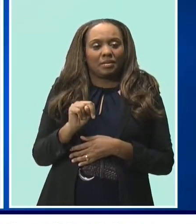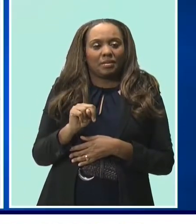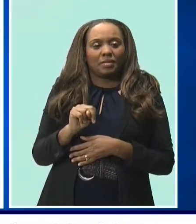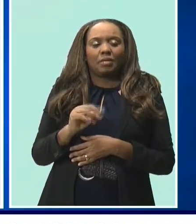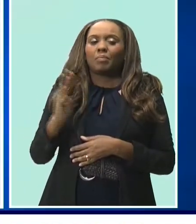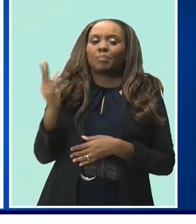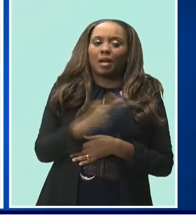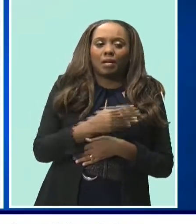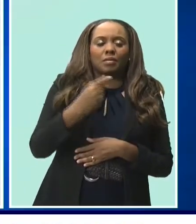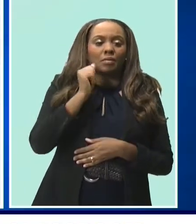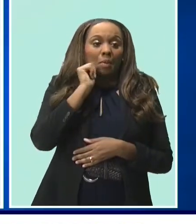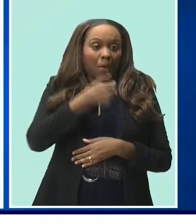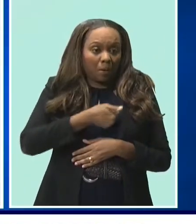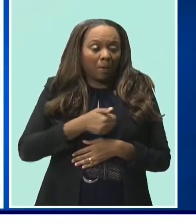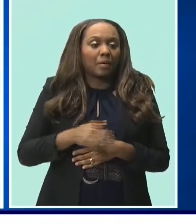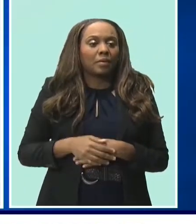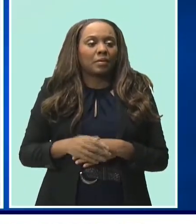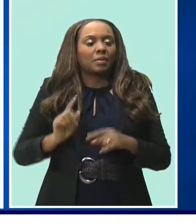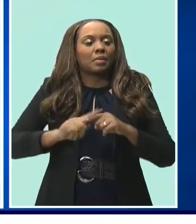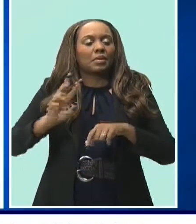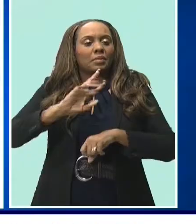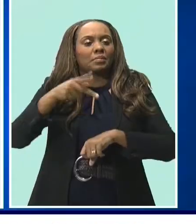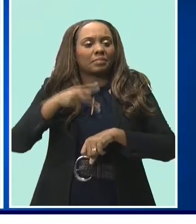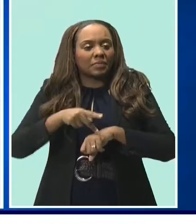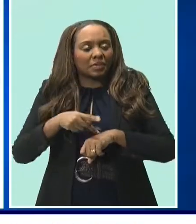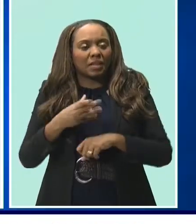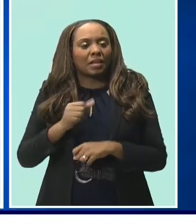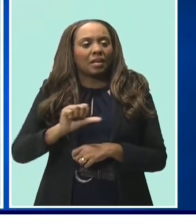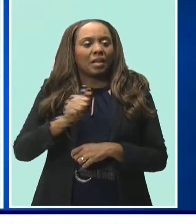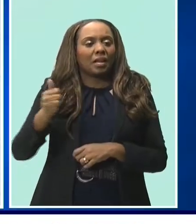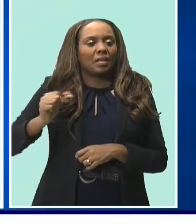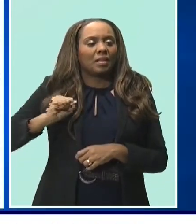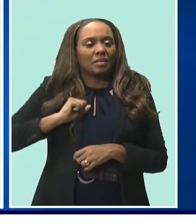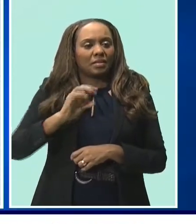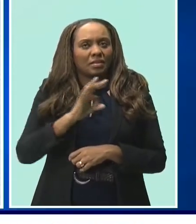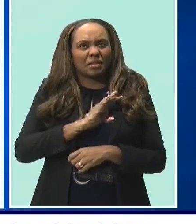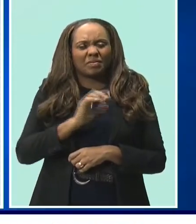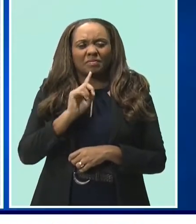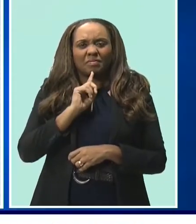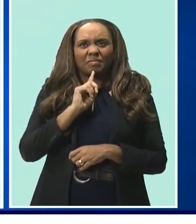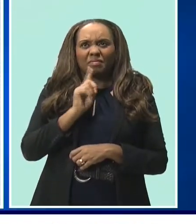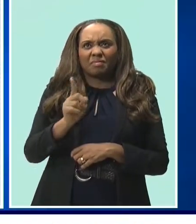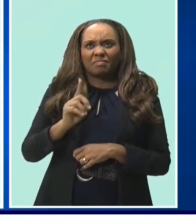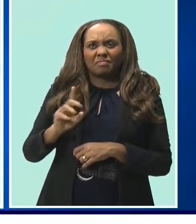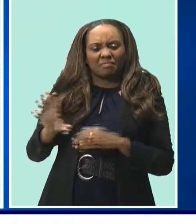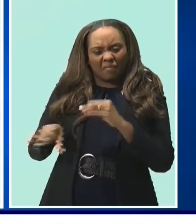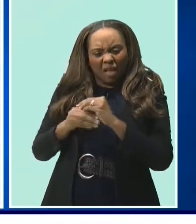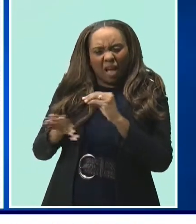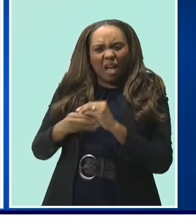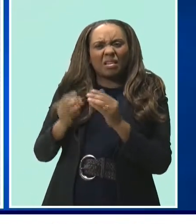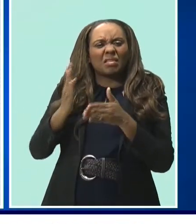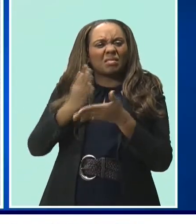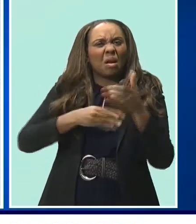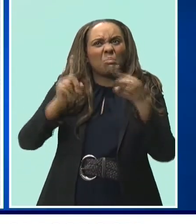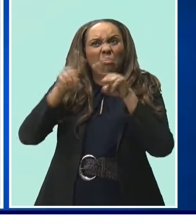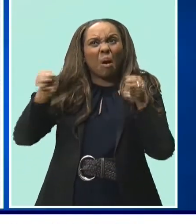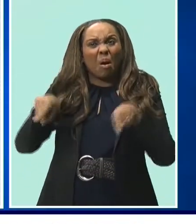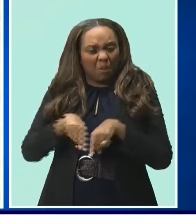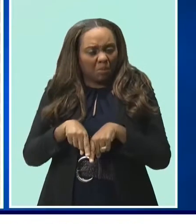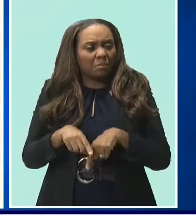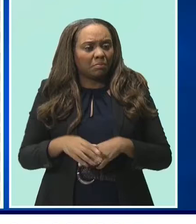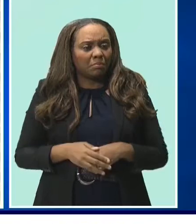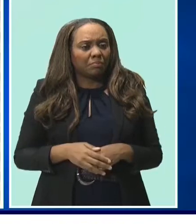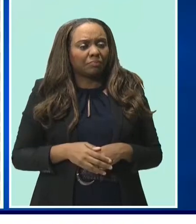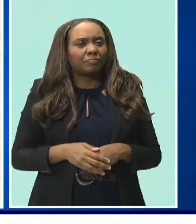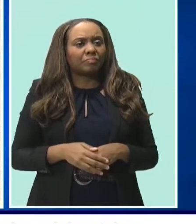tomorrow. However, Principal Ian Holder and some staff members have been adding some final touches. As a school, we are in a very